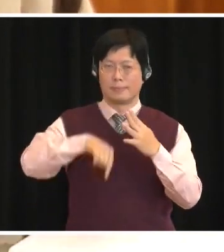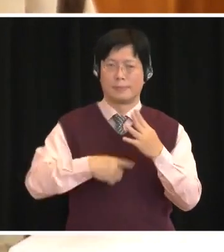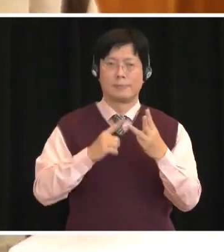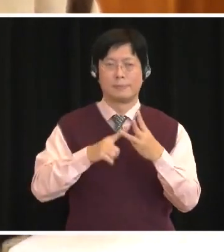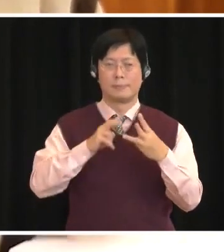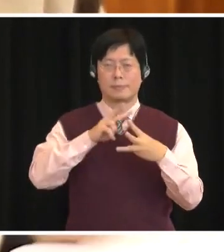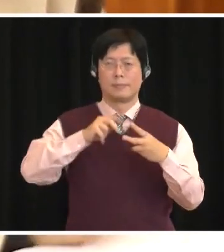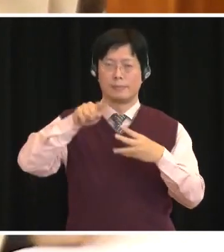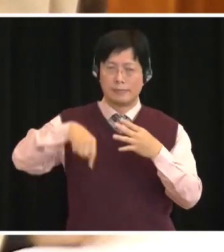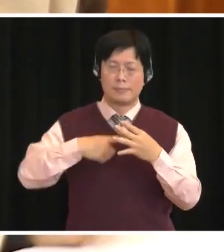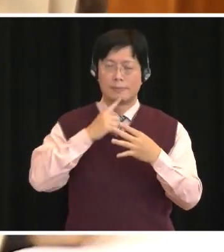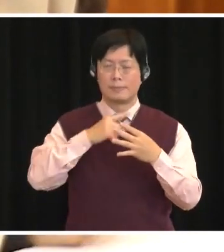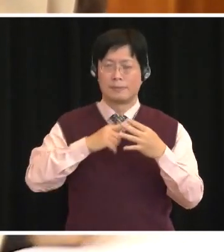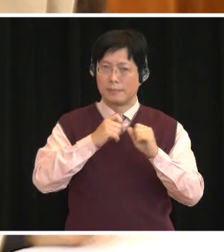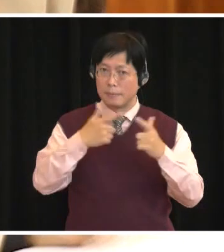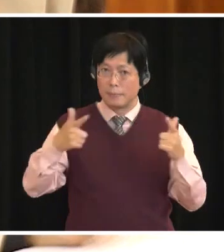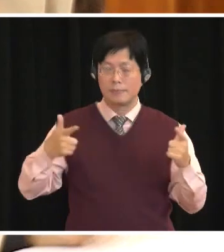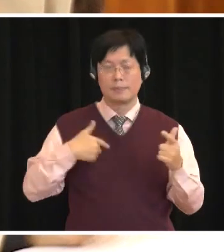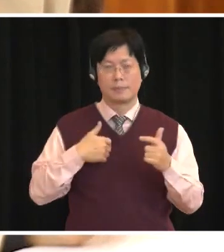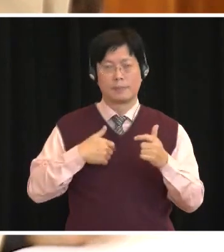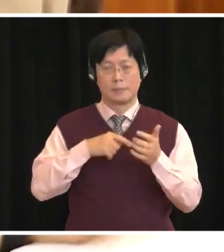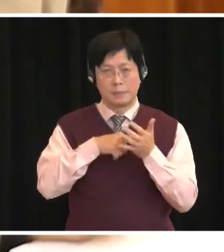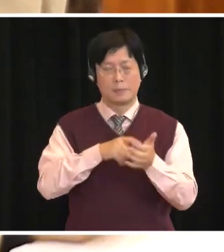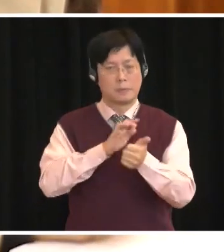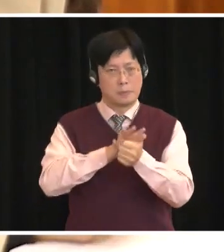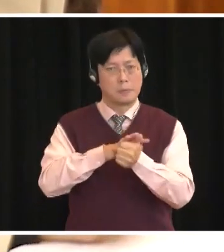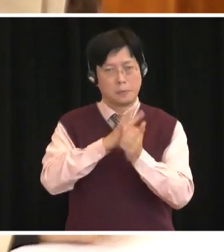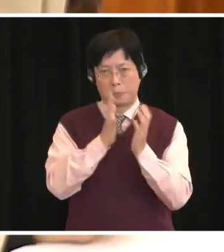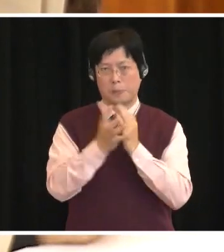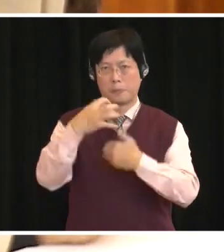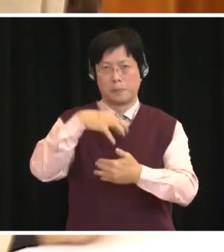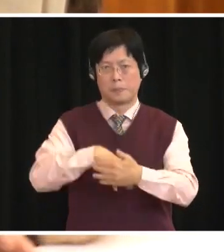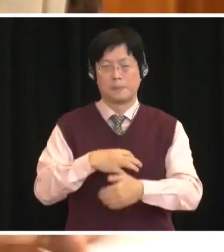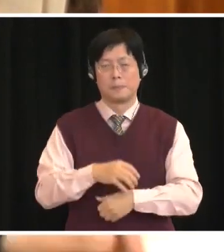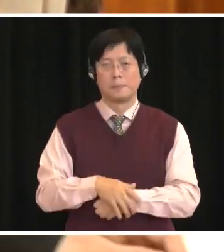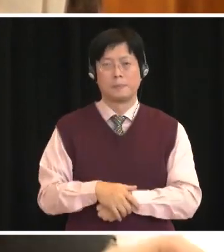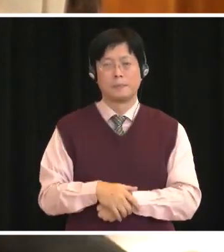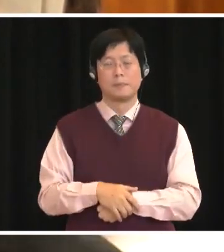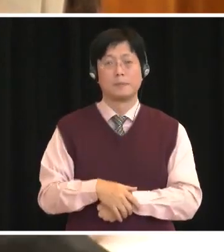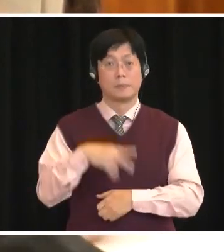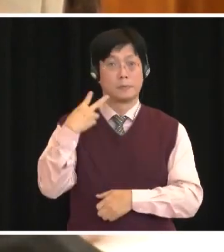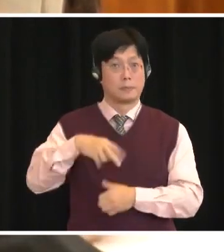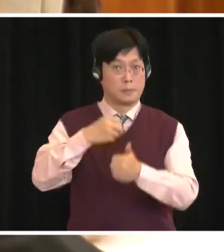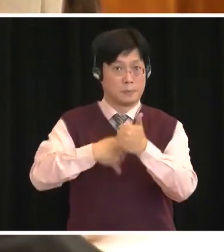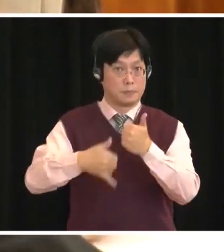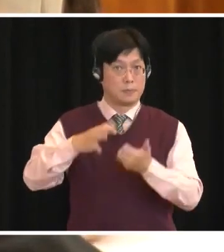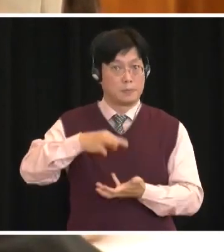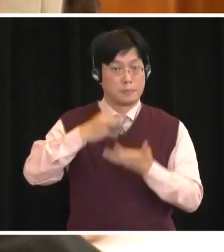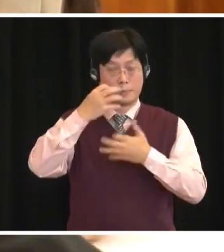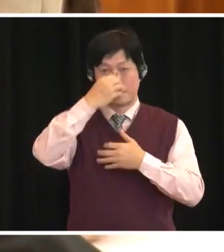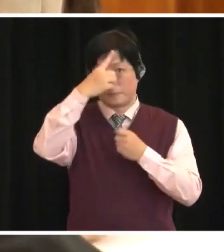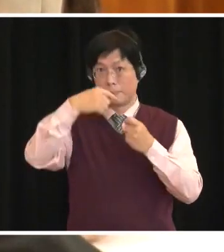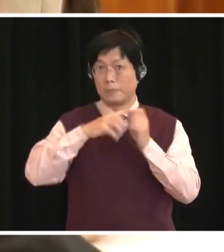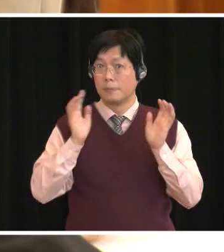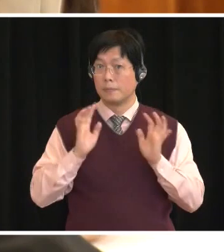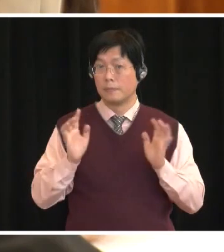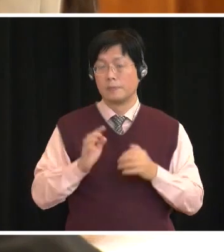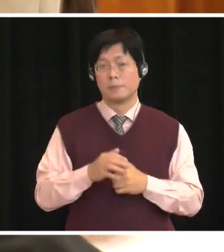aid? This is because our data includes civil cases, criminal cases, and family affair cases.